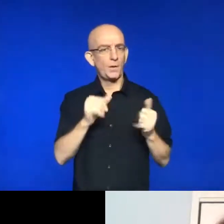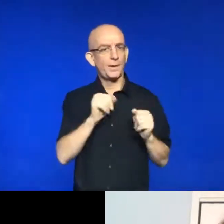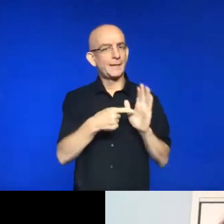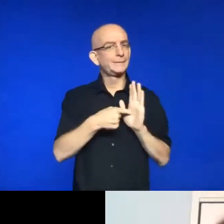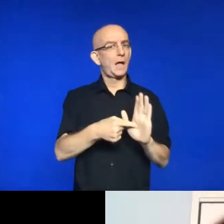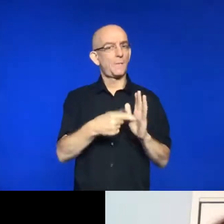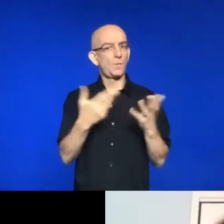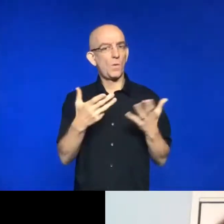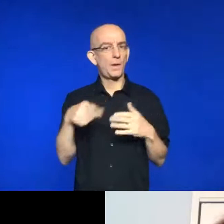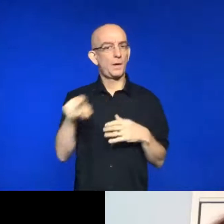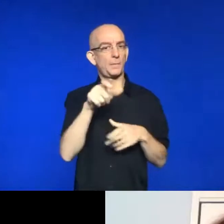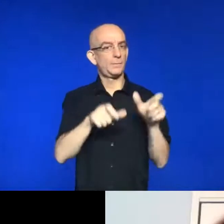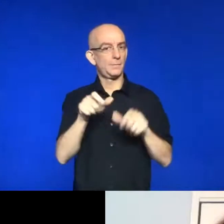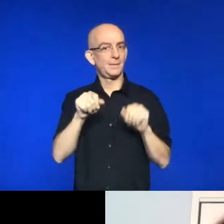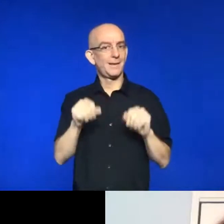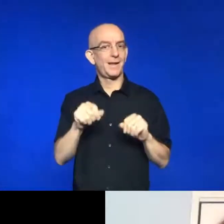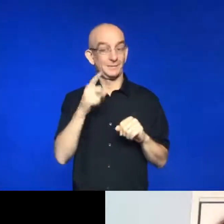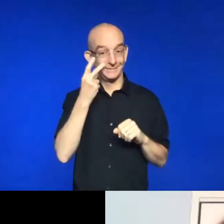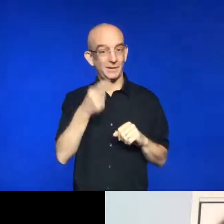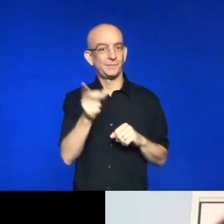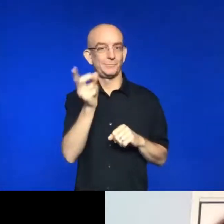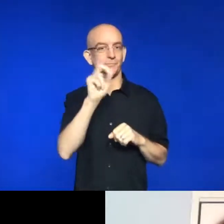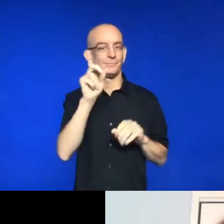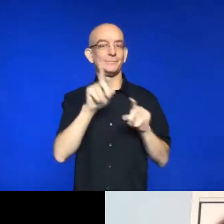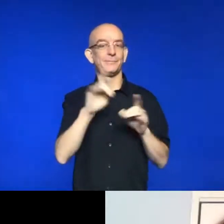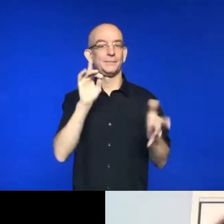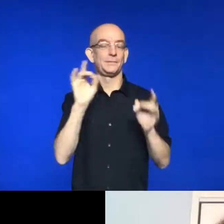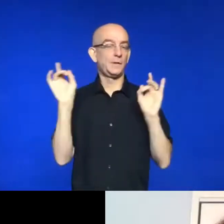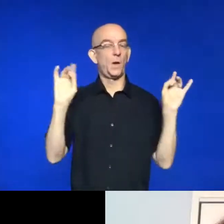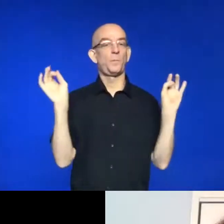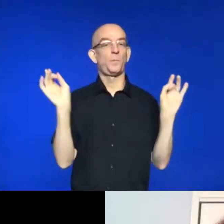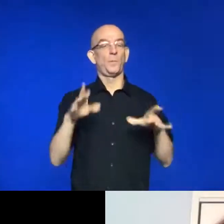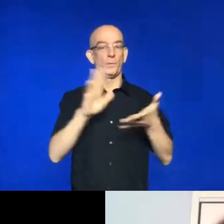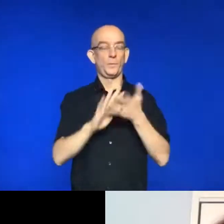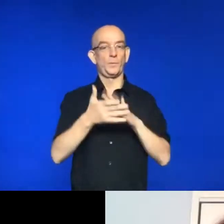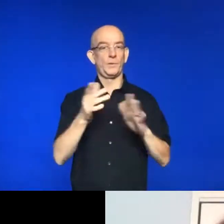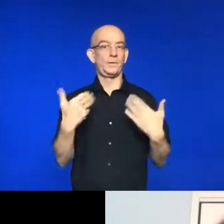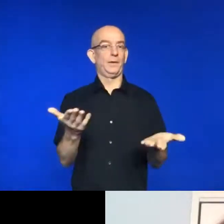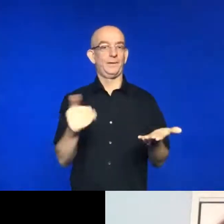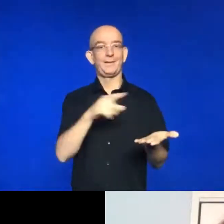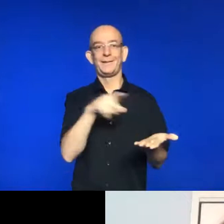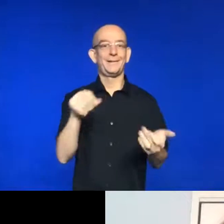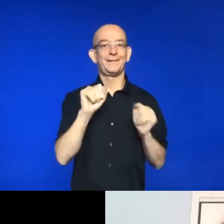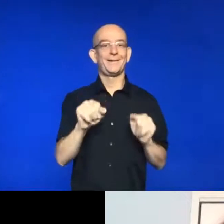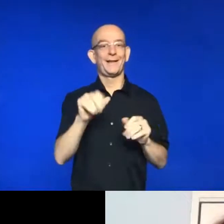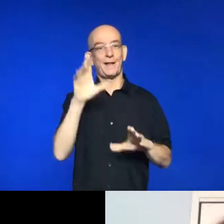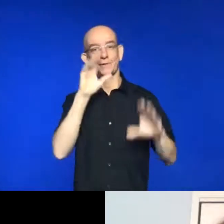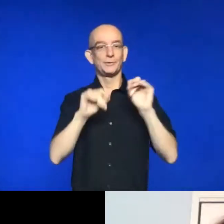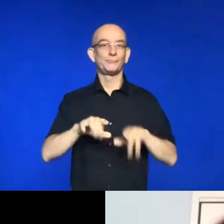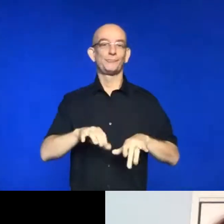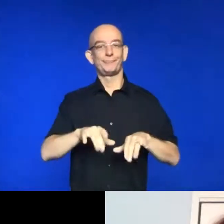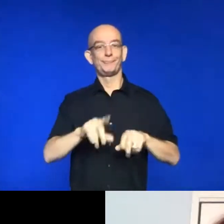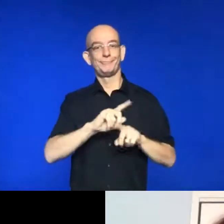include learners with all kinds of different learning styles and needs in a classroom, or in